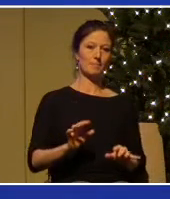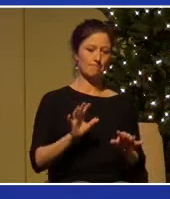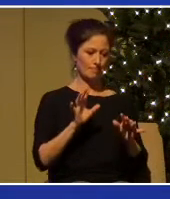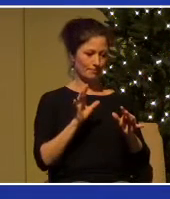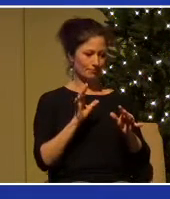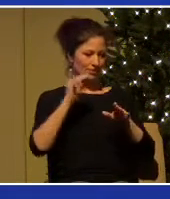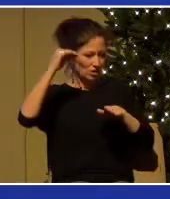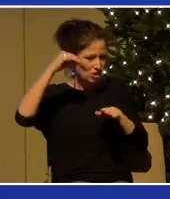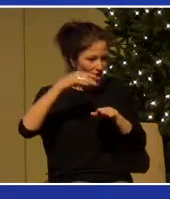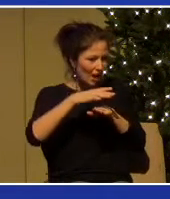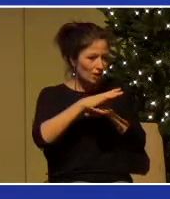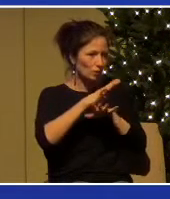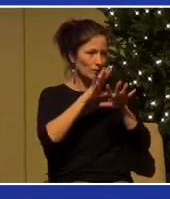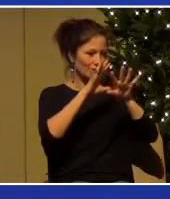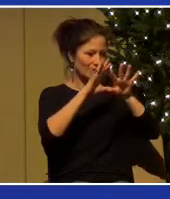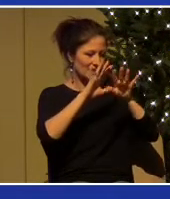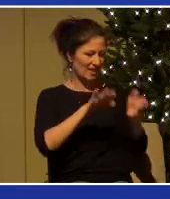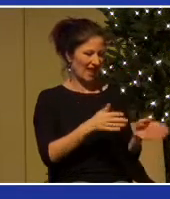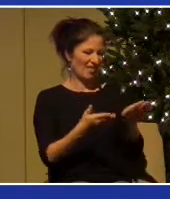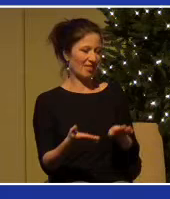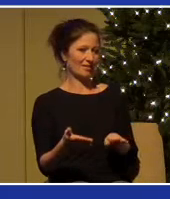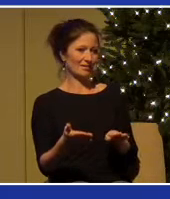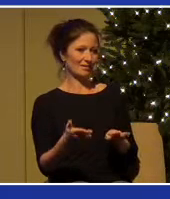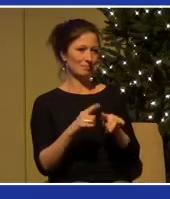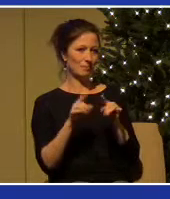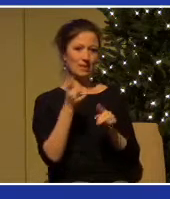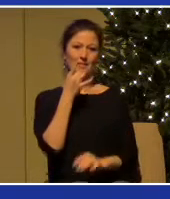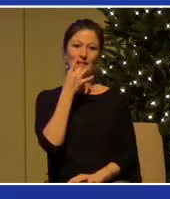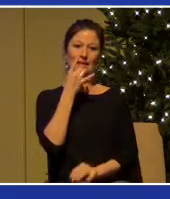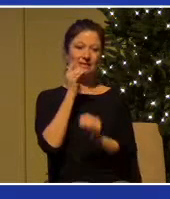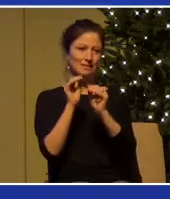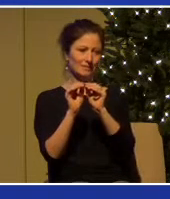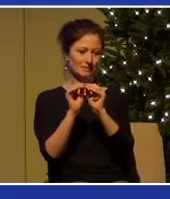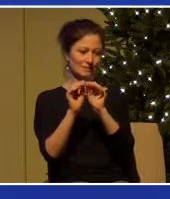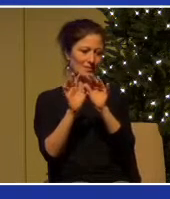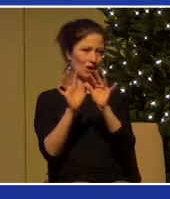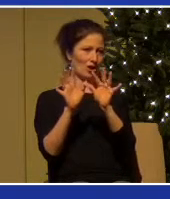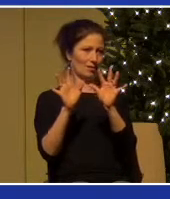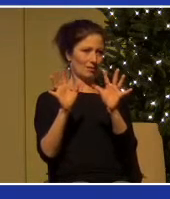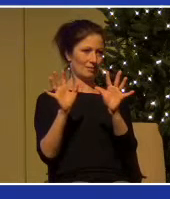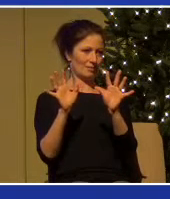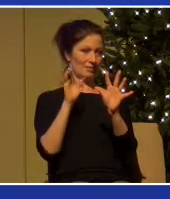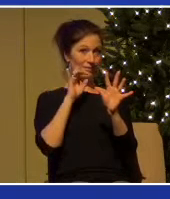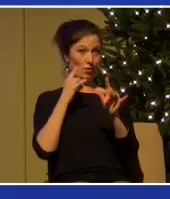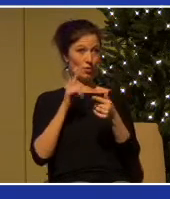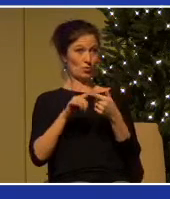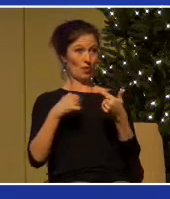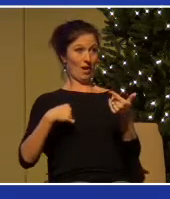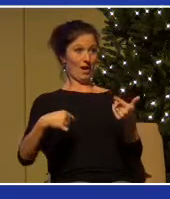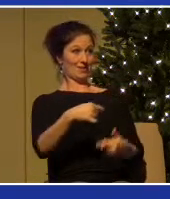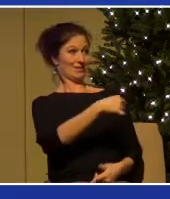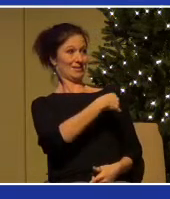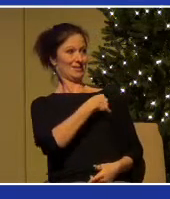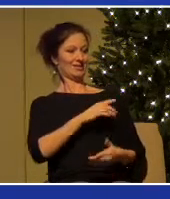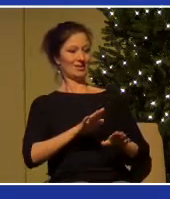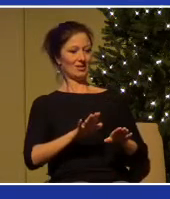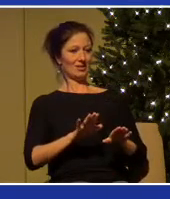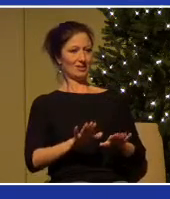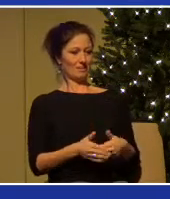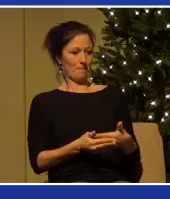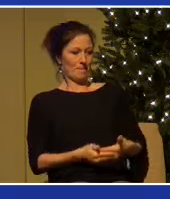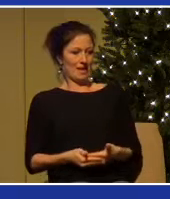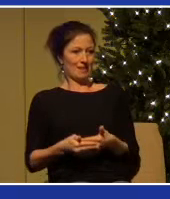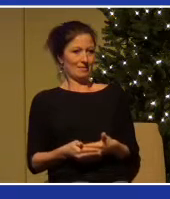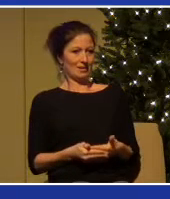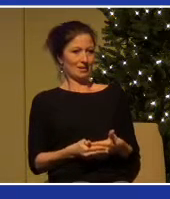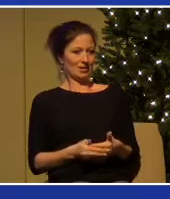death, a light has dawned. For to us a child is born, to us a son